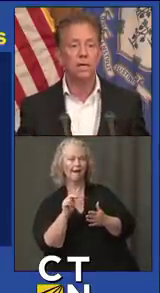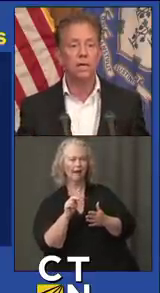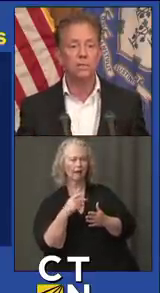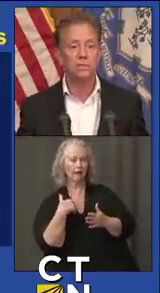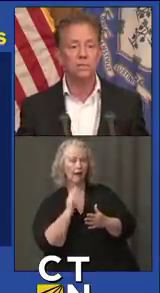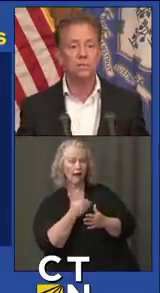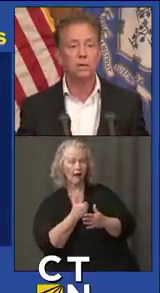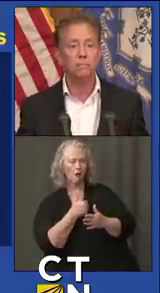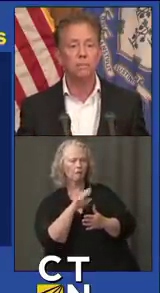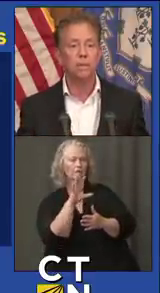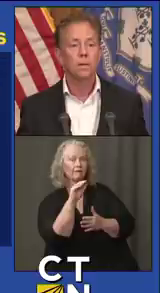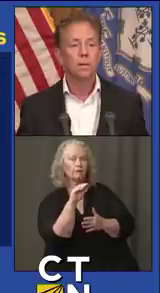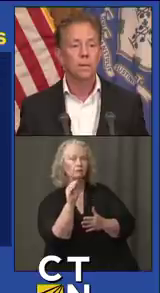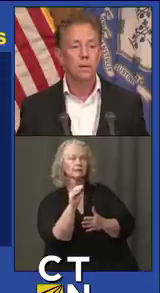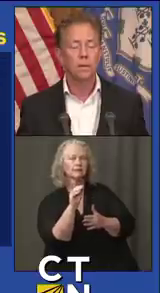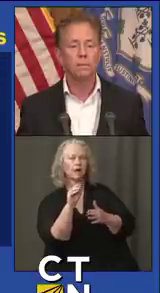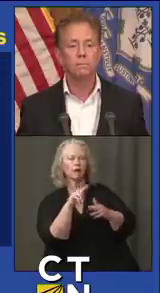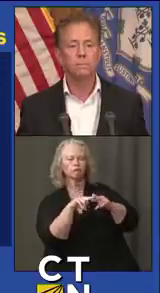in cases